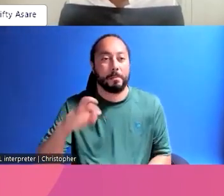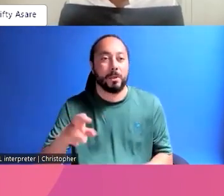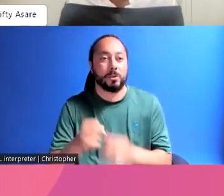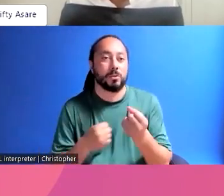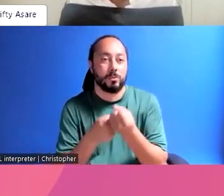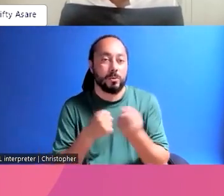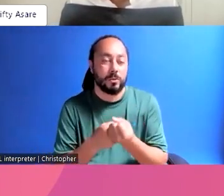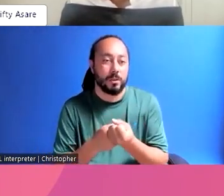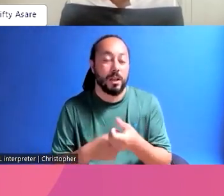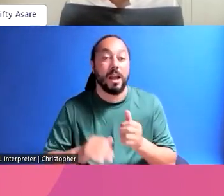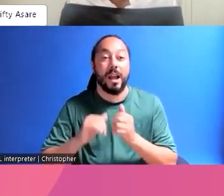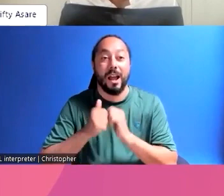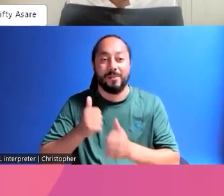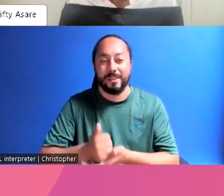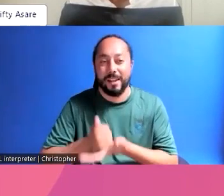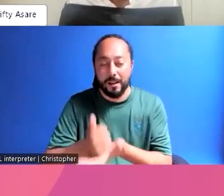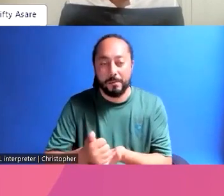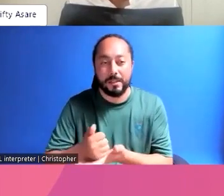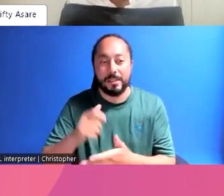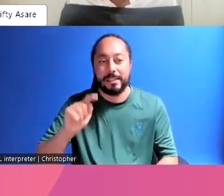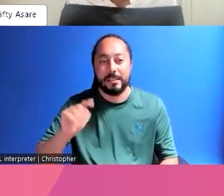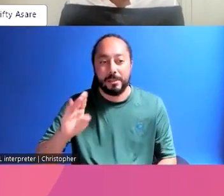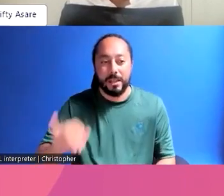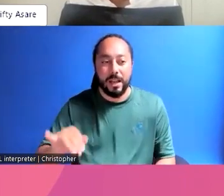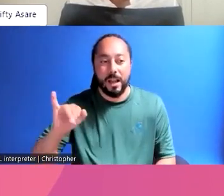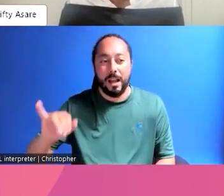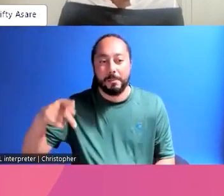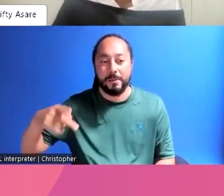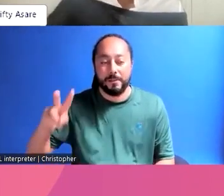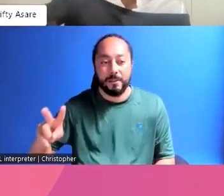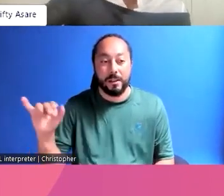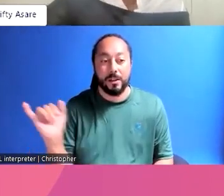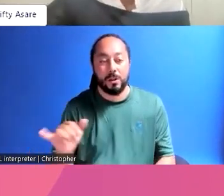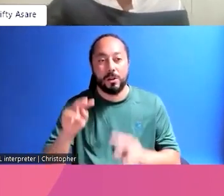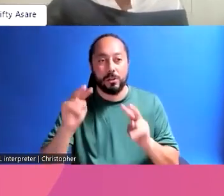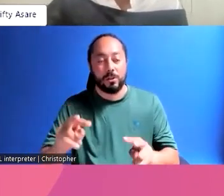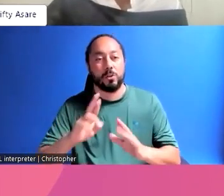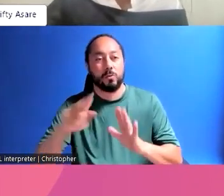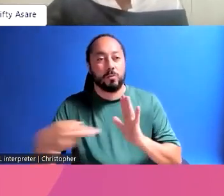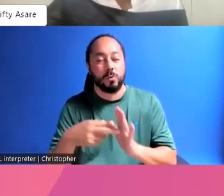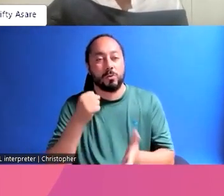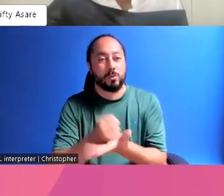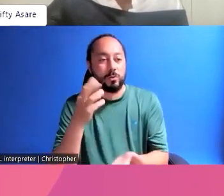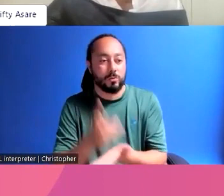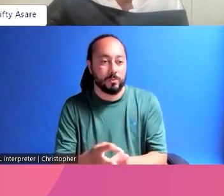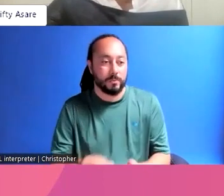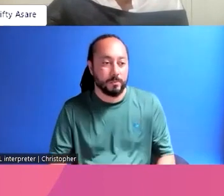how this can help in TBI, IPV, and then also looking at the role of social work as well.